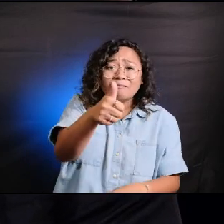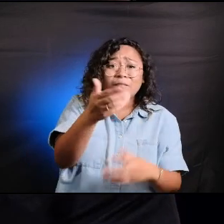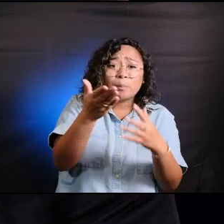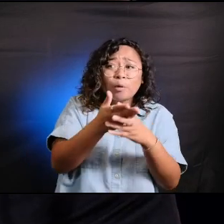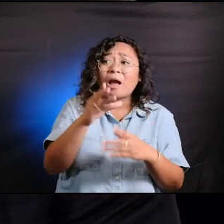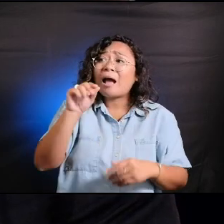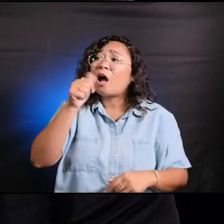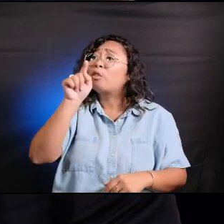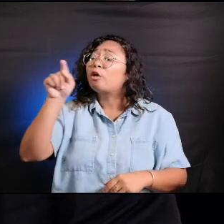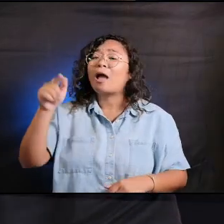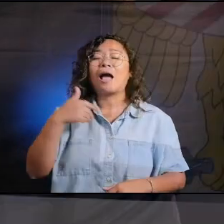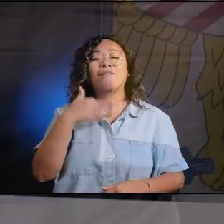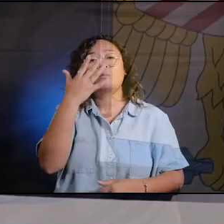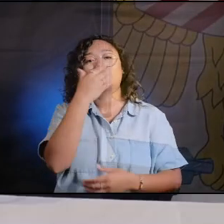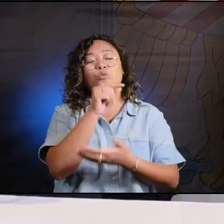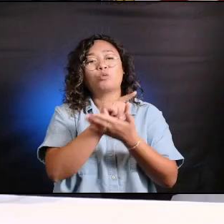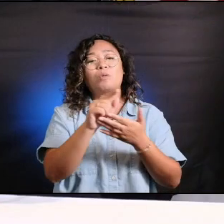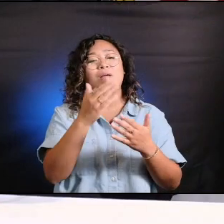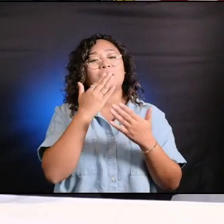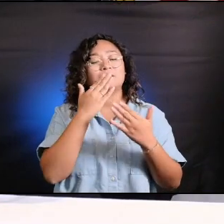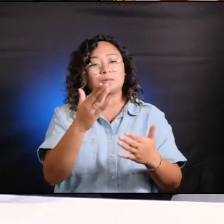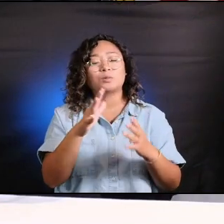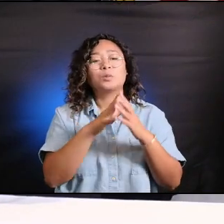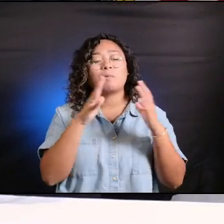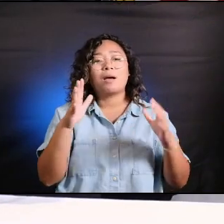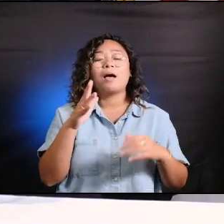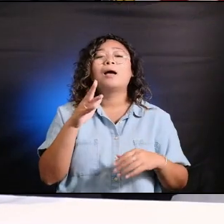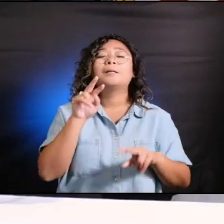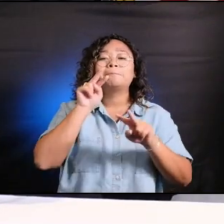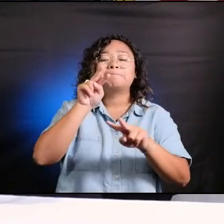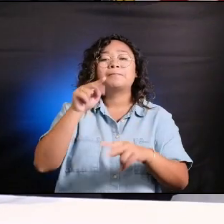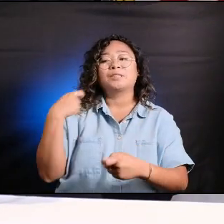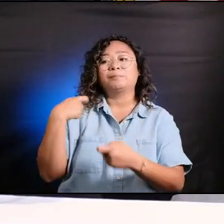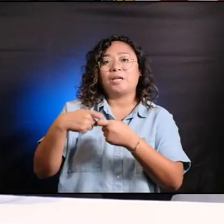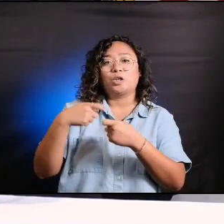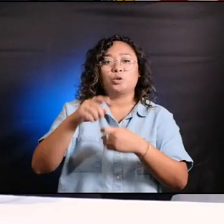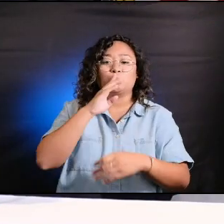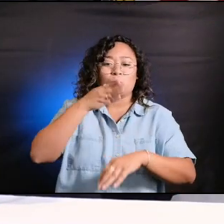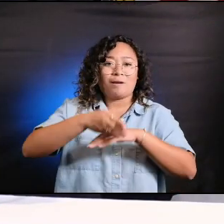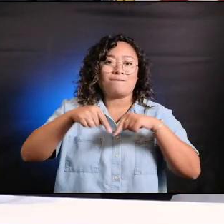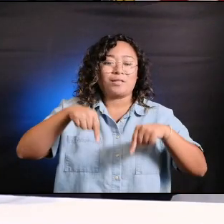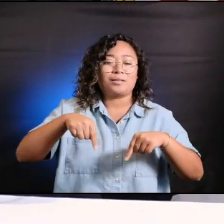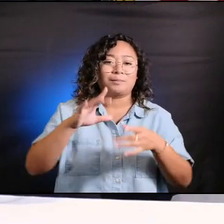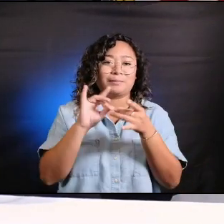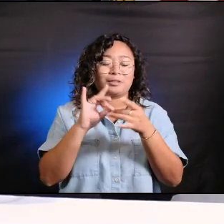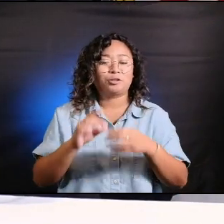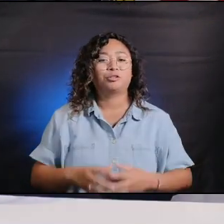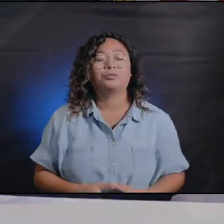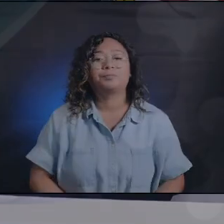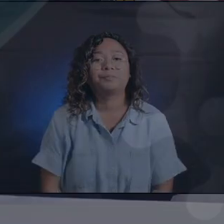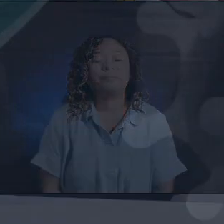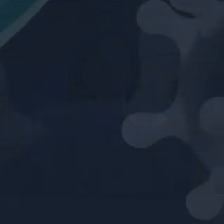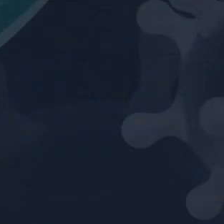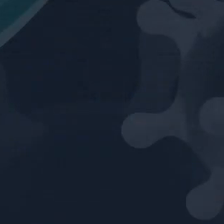break. And have a beautiful week. Thank you so much. And stay tuned for the Spanish version of this message.